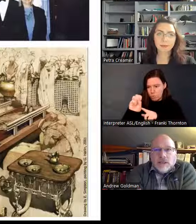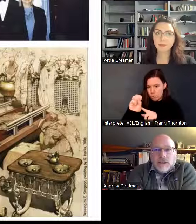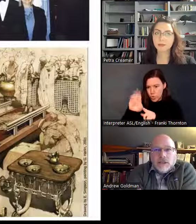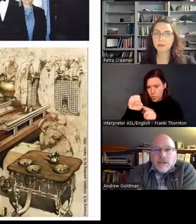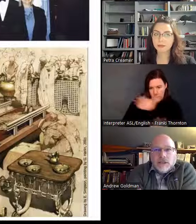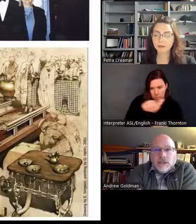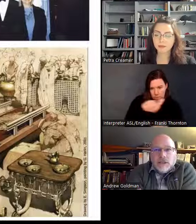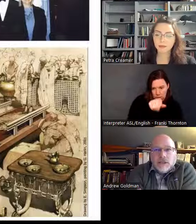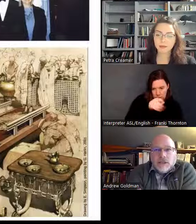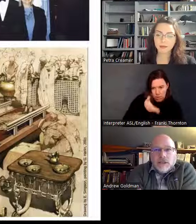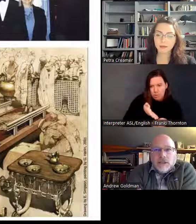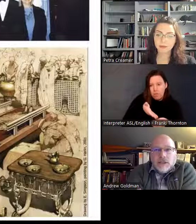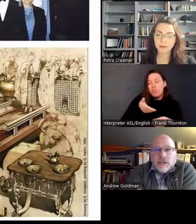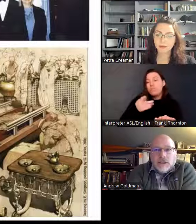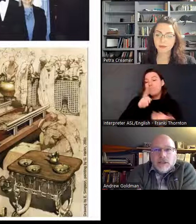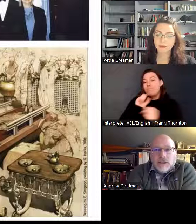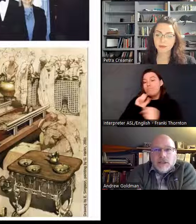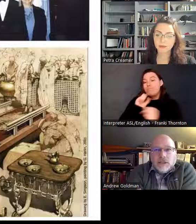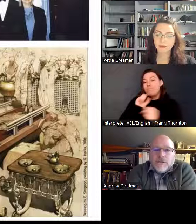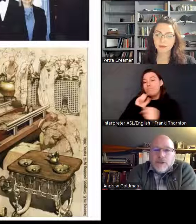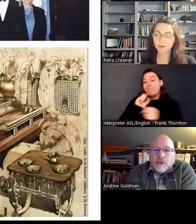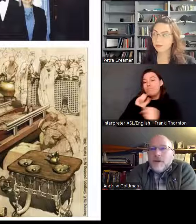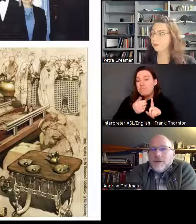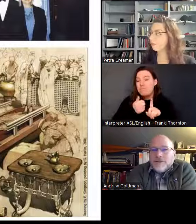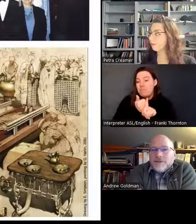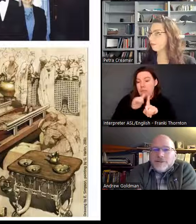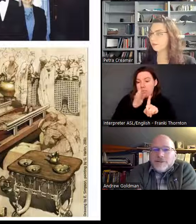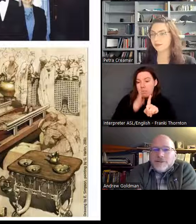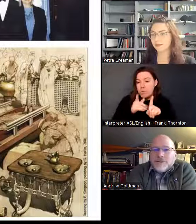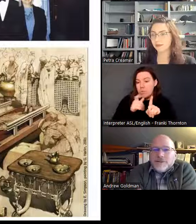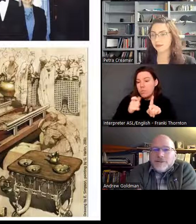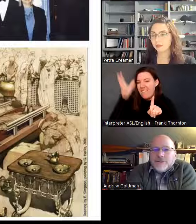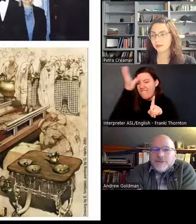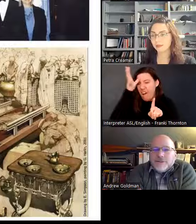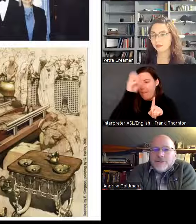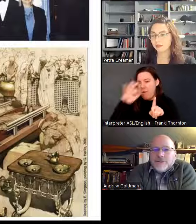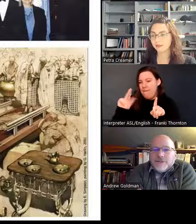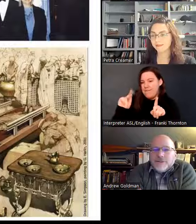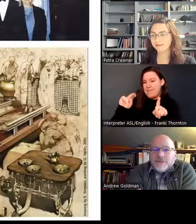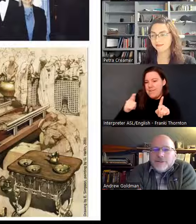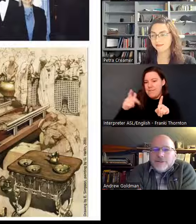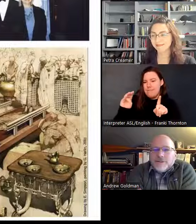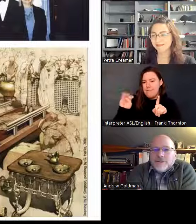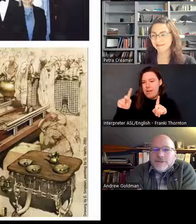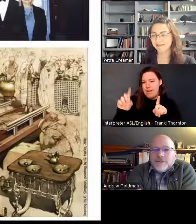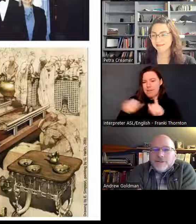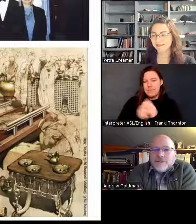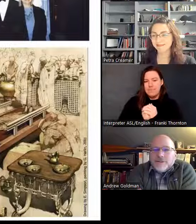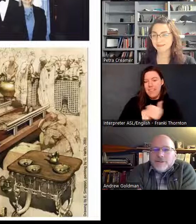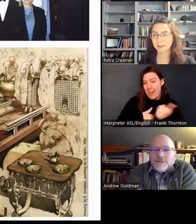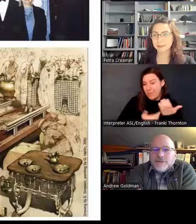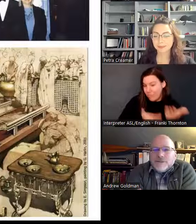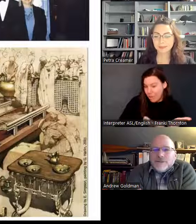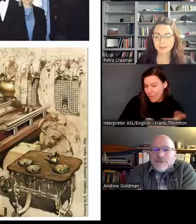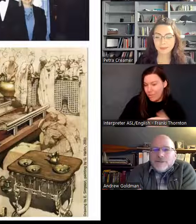1957. I'd had the honor of attending the original, you can see me there on my tuxedo, and the board members,